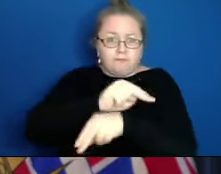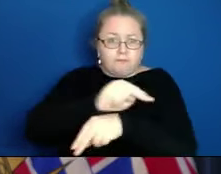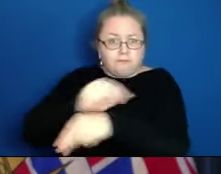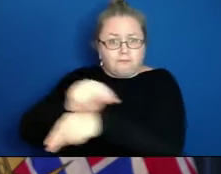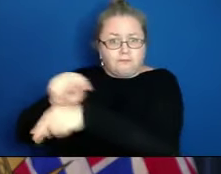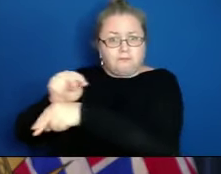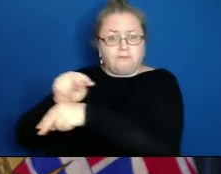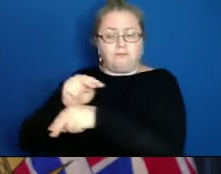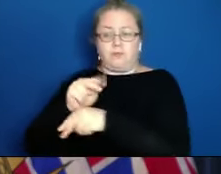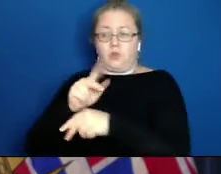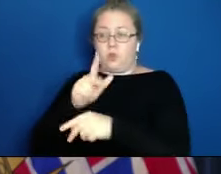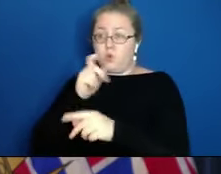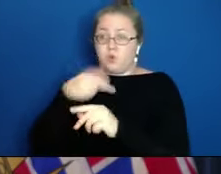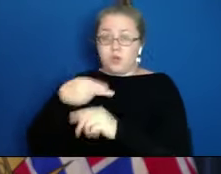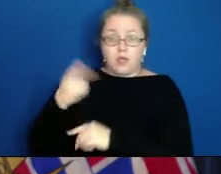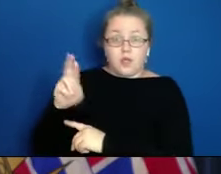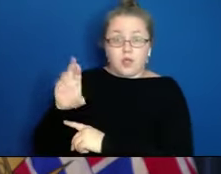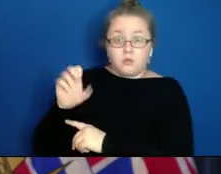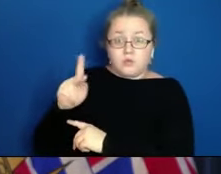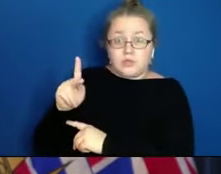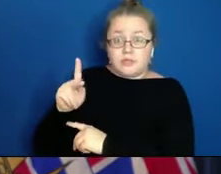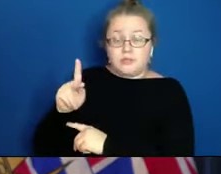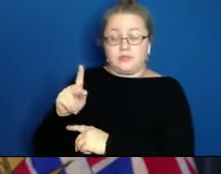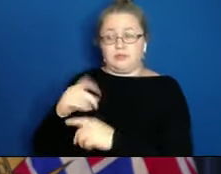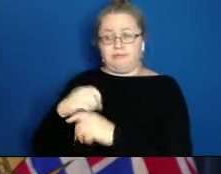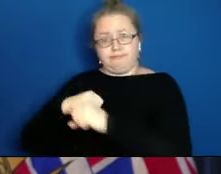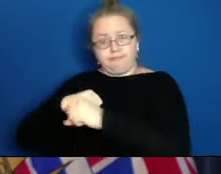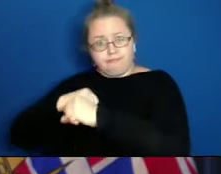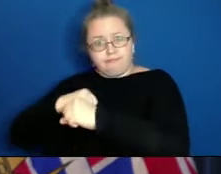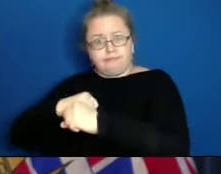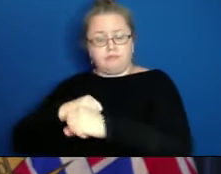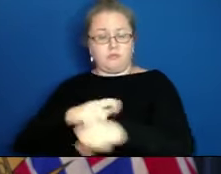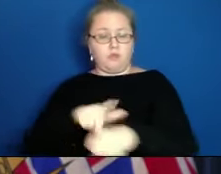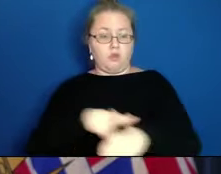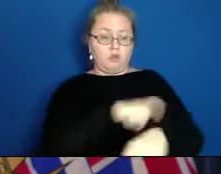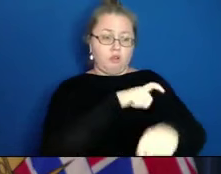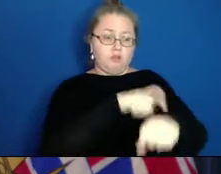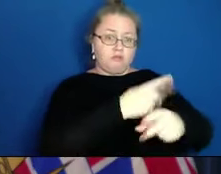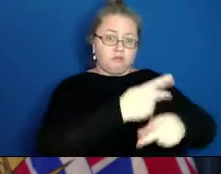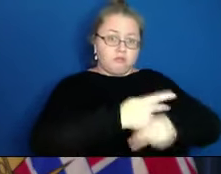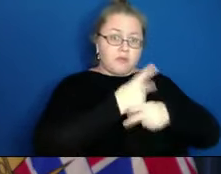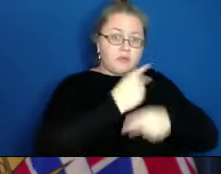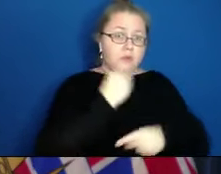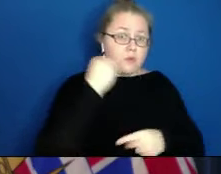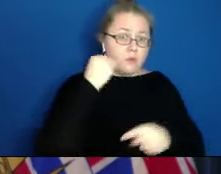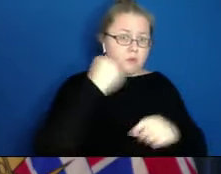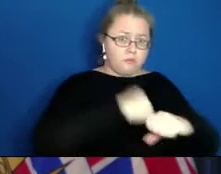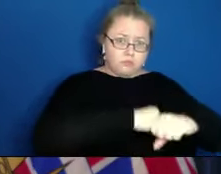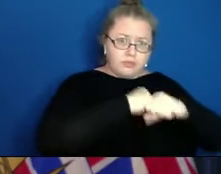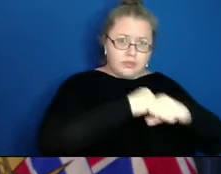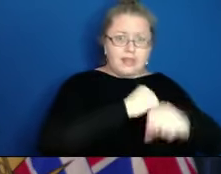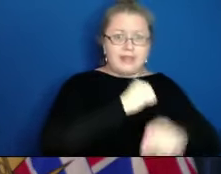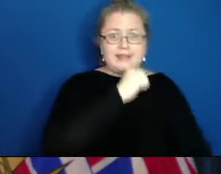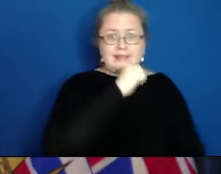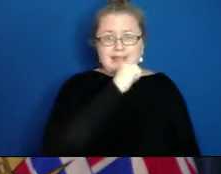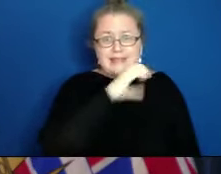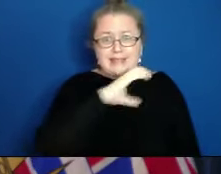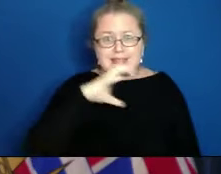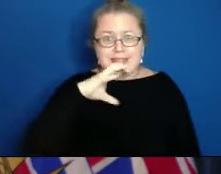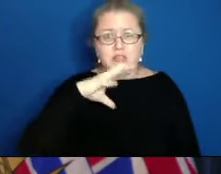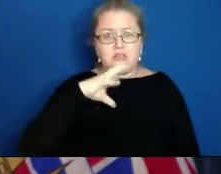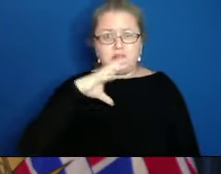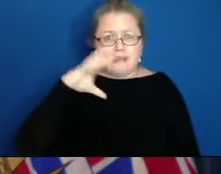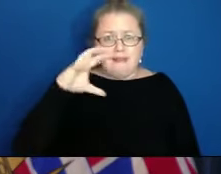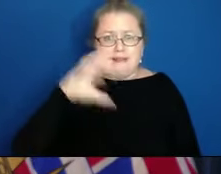risk. We need to protect our hospitals, our long-term care homes, our seniors, our elders, and our